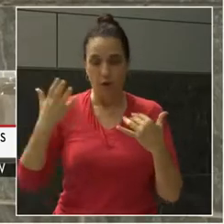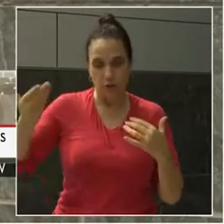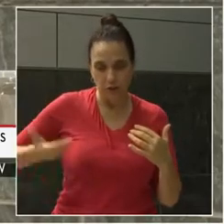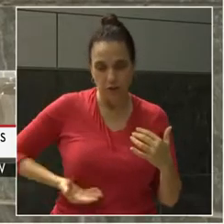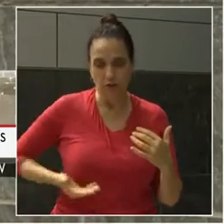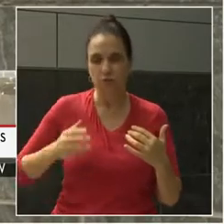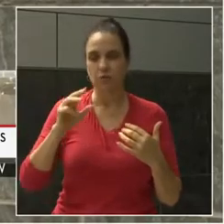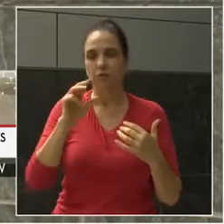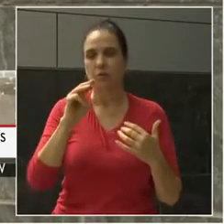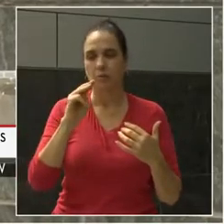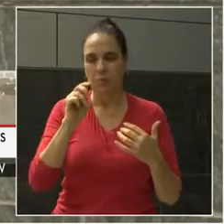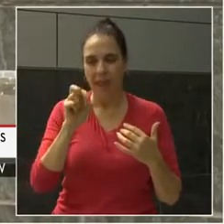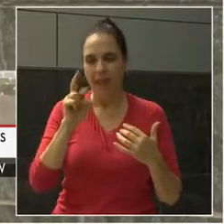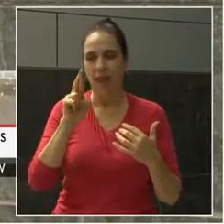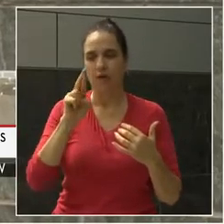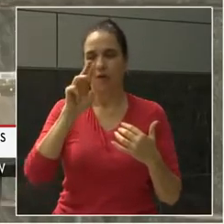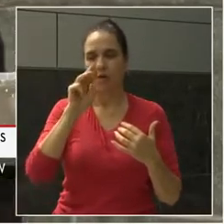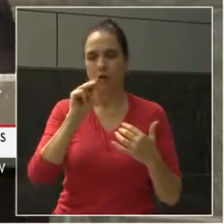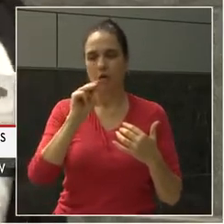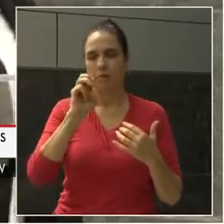Muriel Bowser.